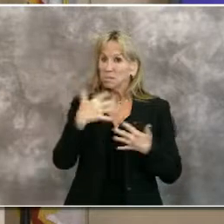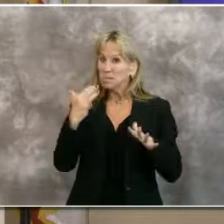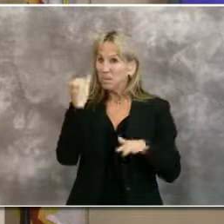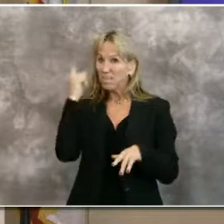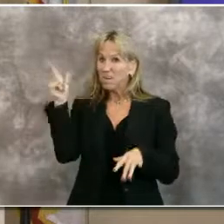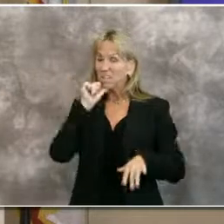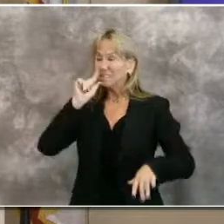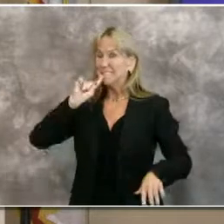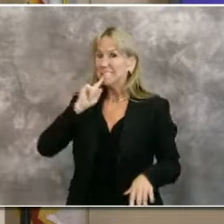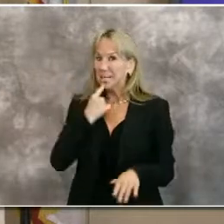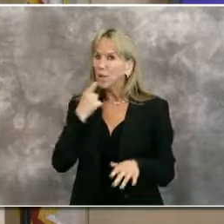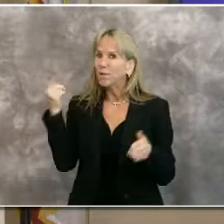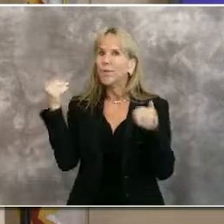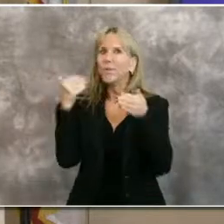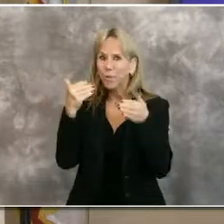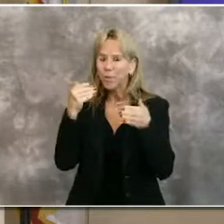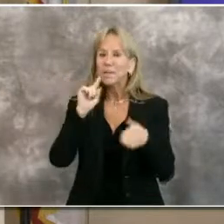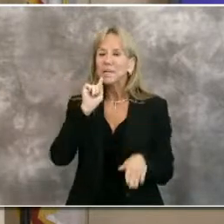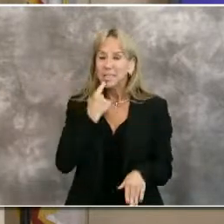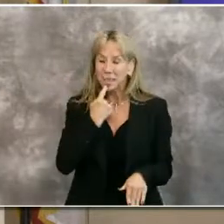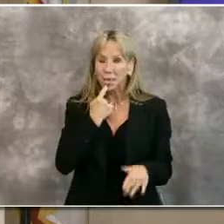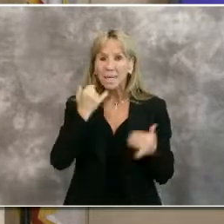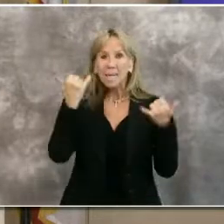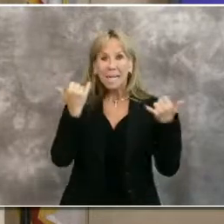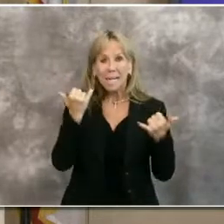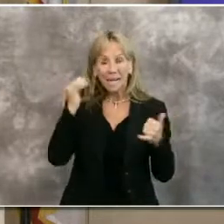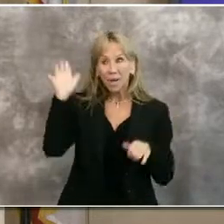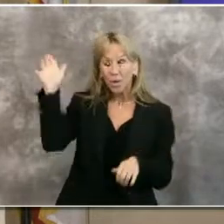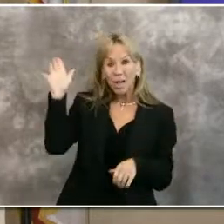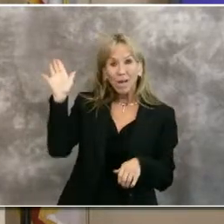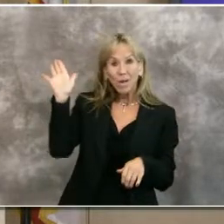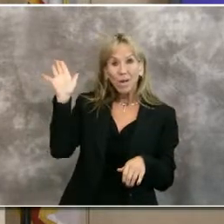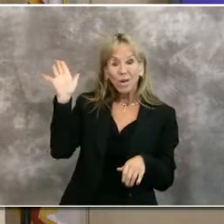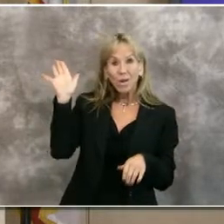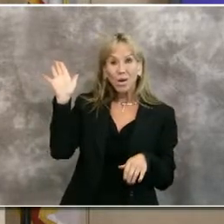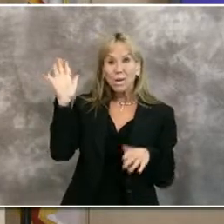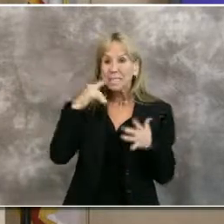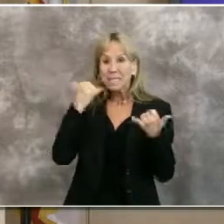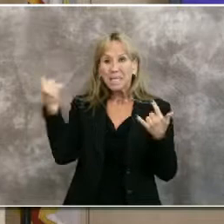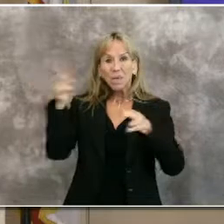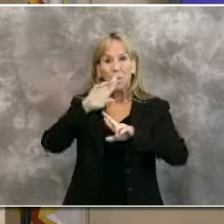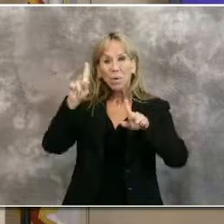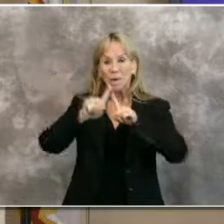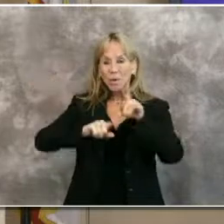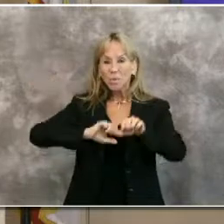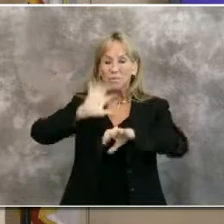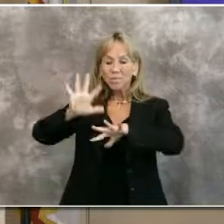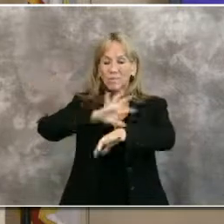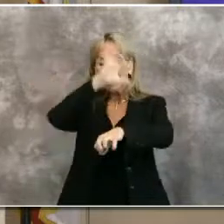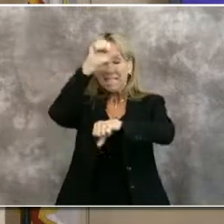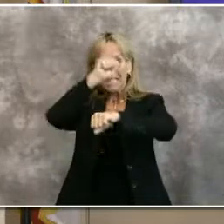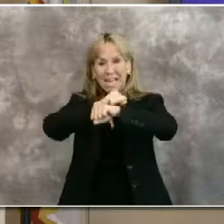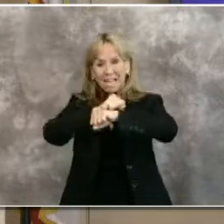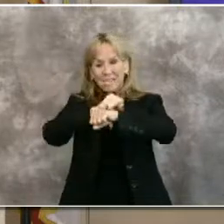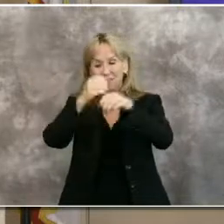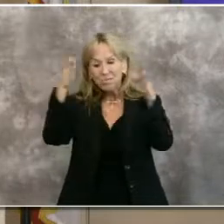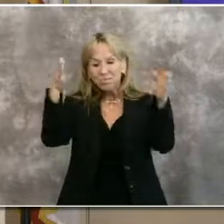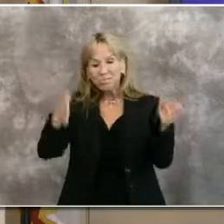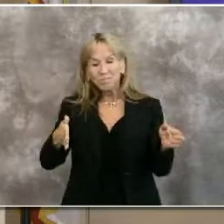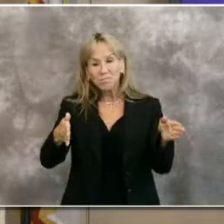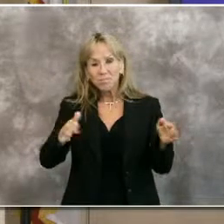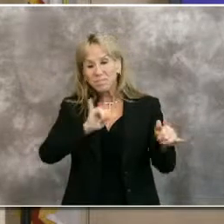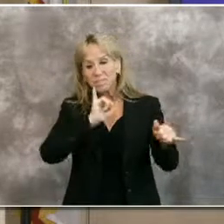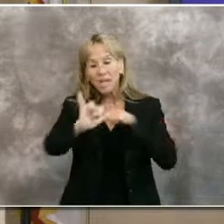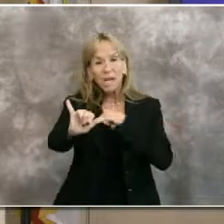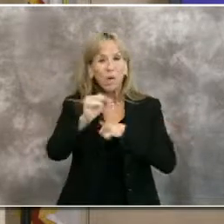close. Mayor Garcetti has now said that he is considering locking down the city and reinforcing